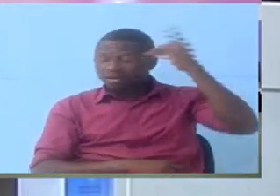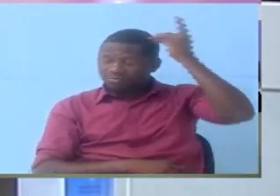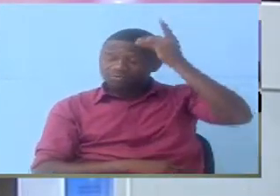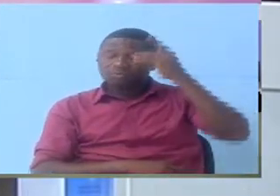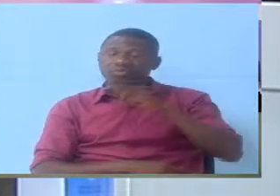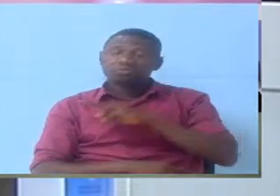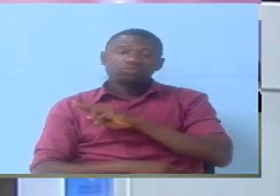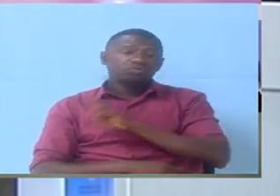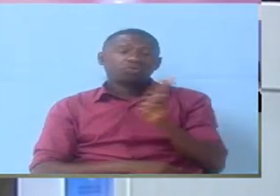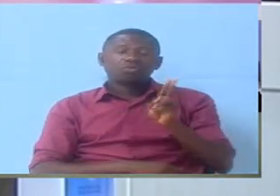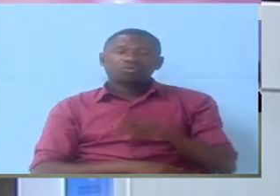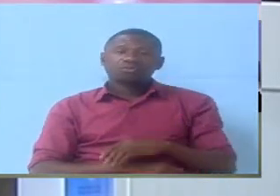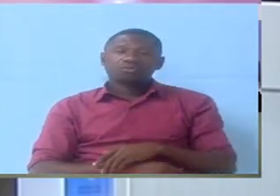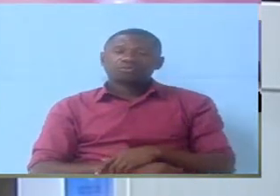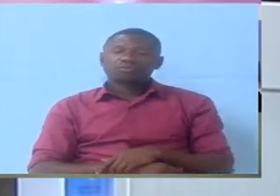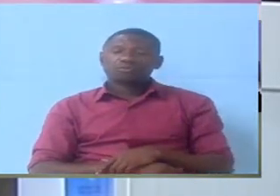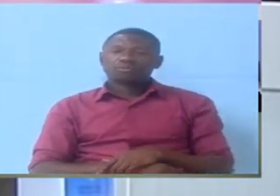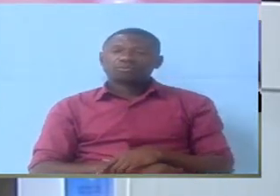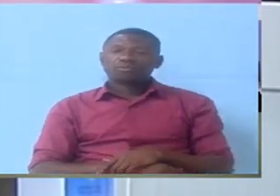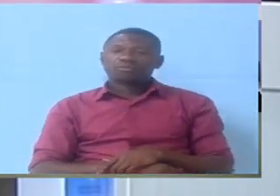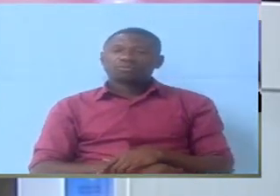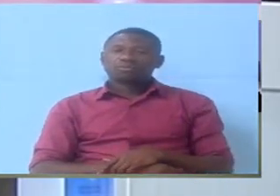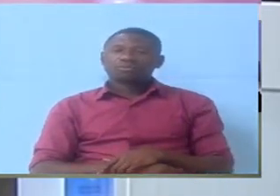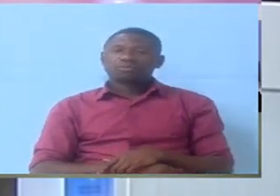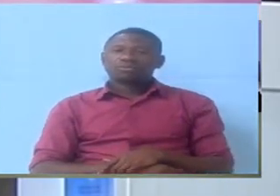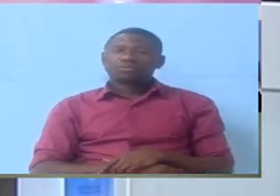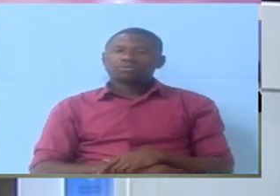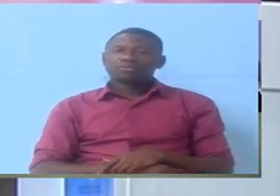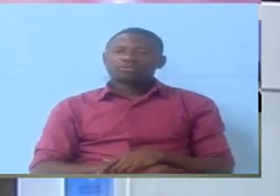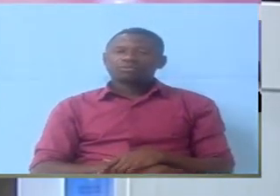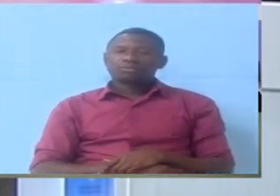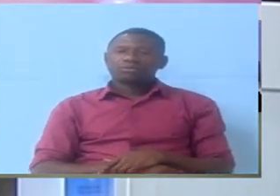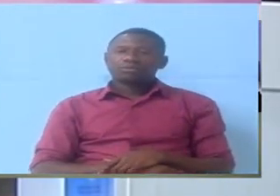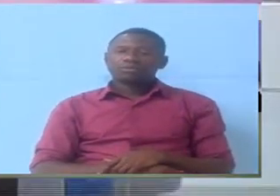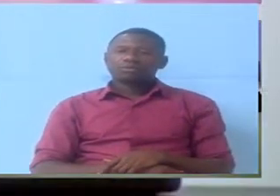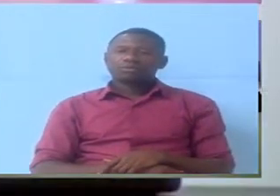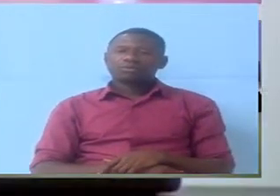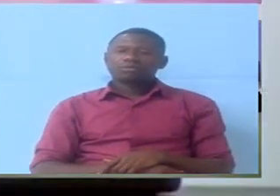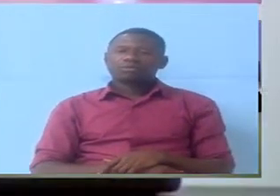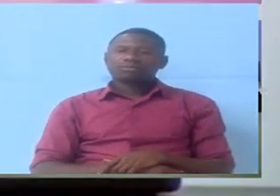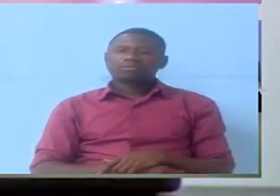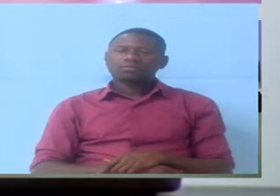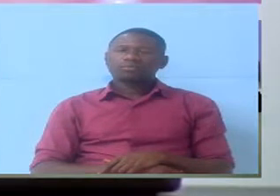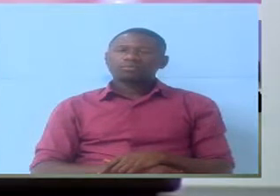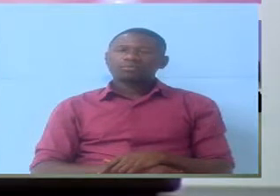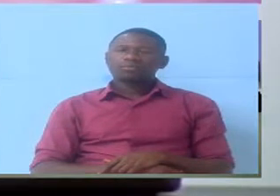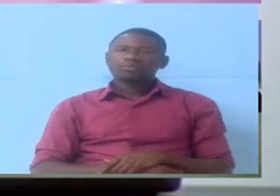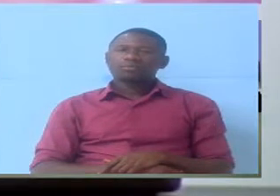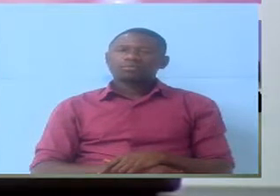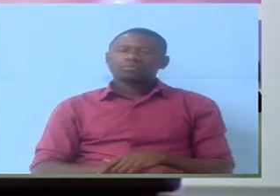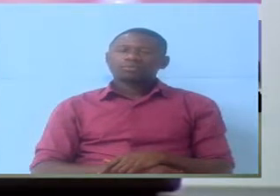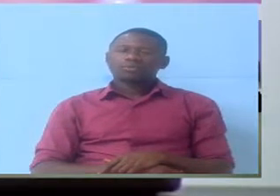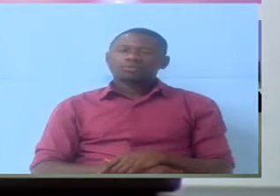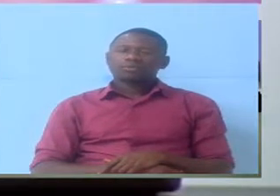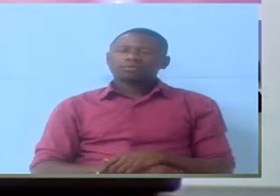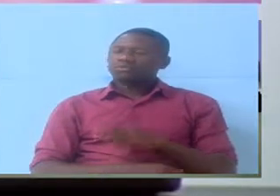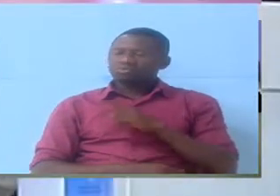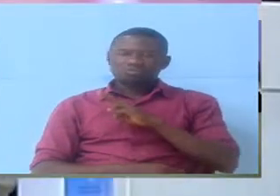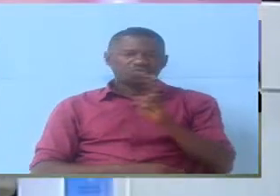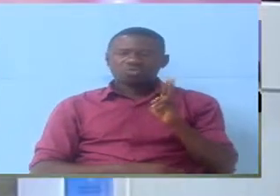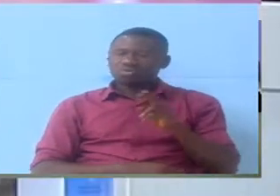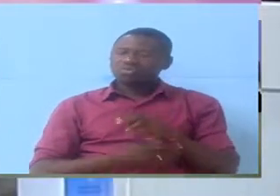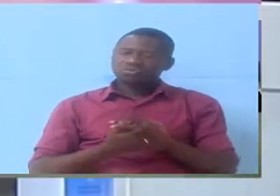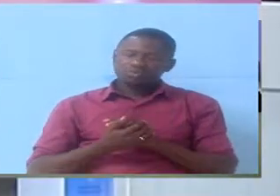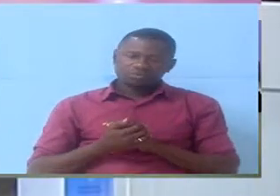na dafo. Did you explore the chat route? Well, no, through no, chat? No control. Any council? So, but